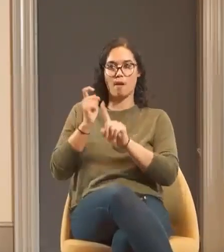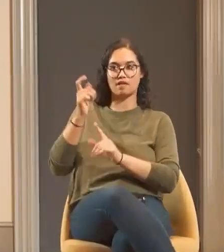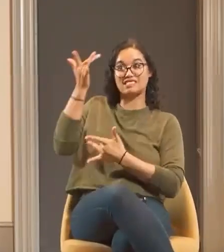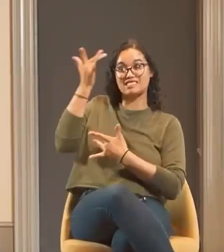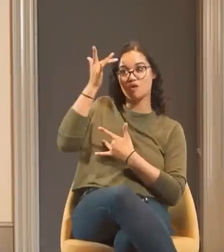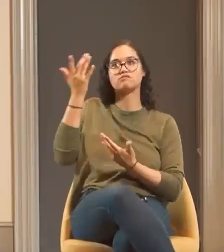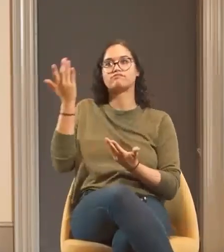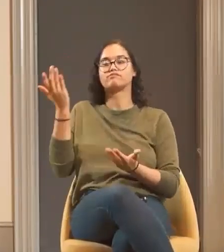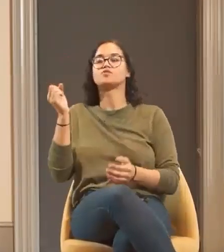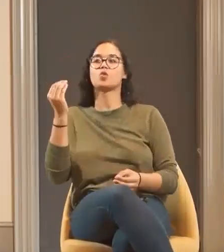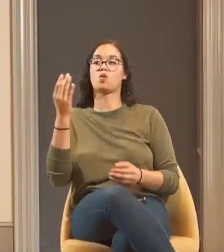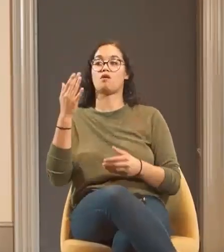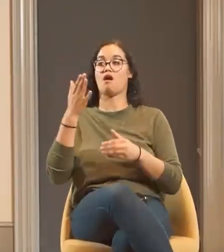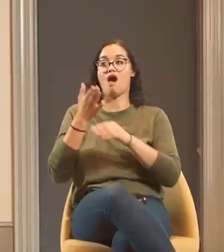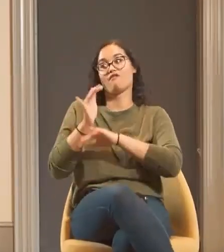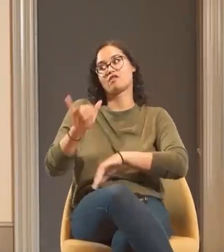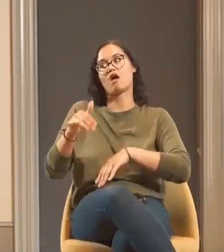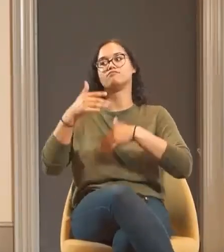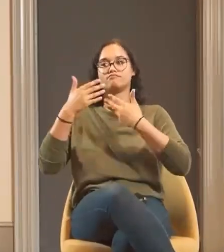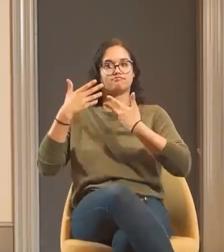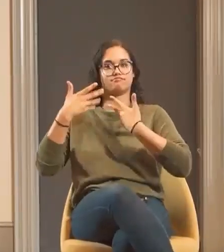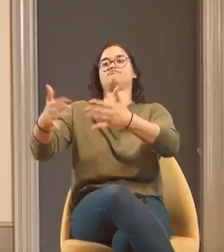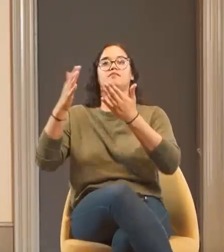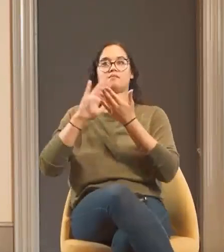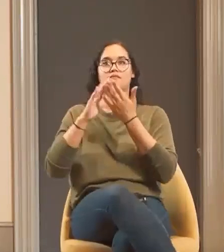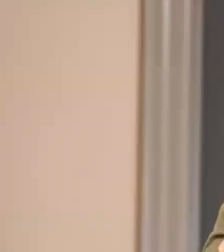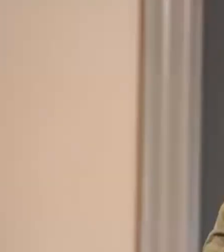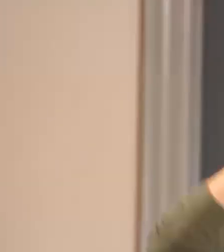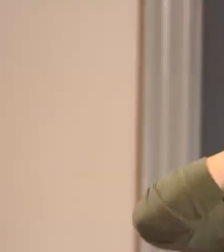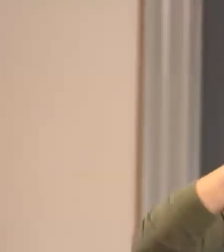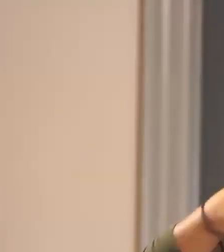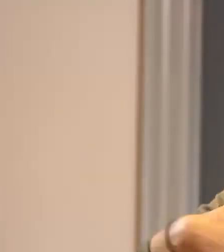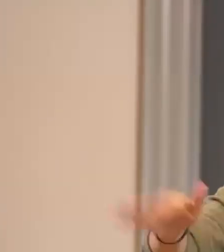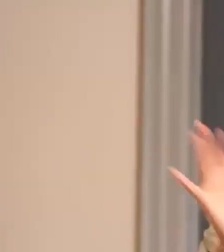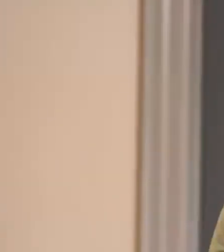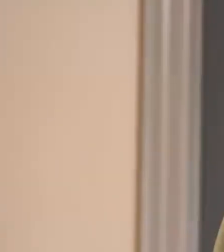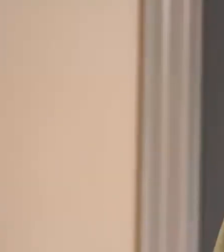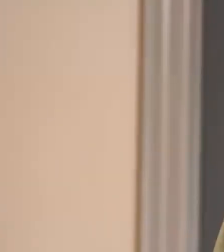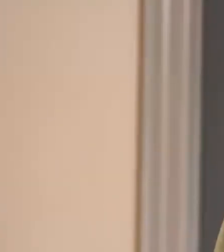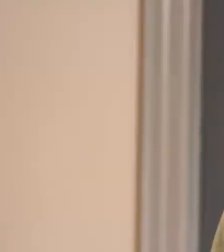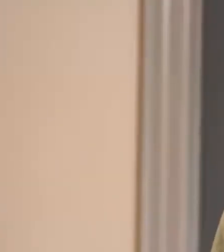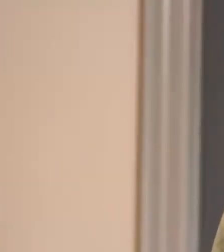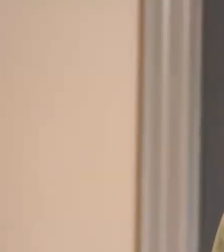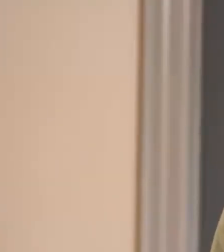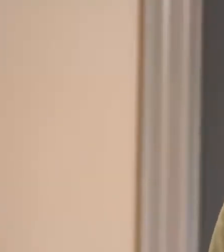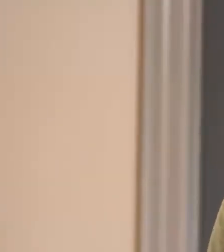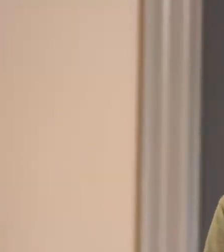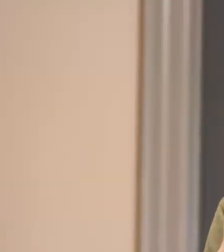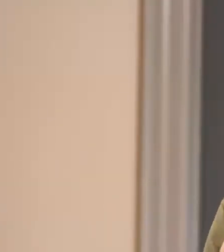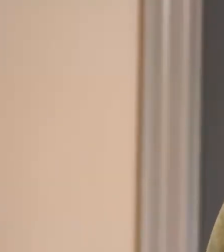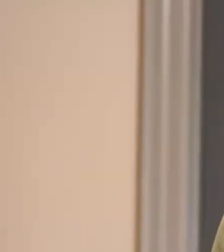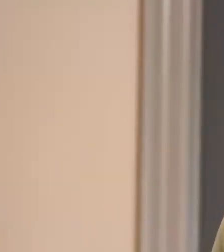it was due to an illness, but after that, I became deaf. And so I began to learn